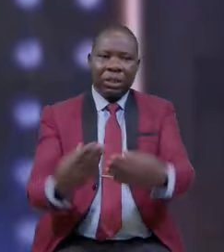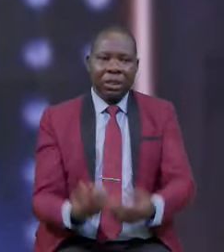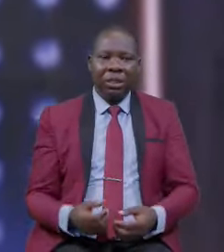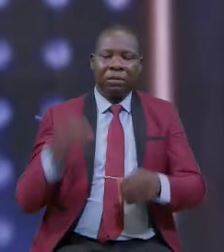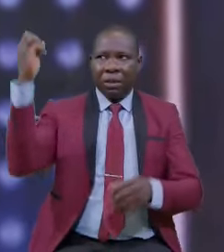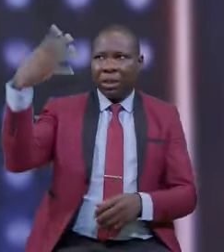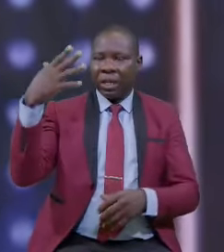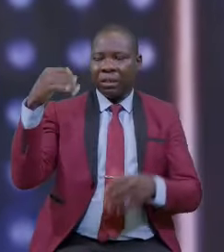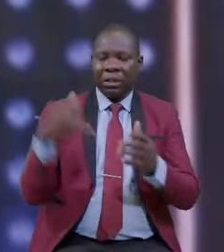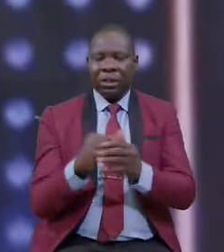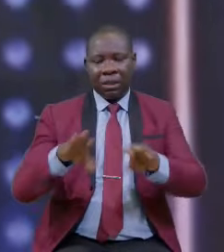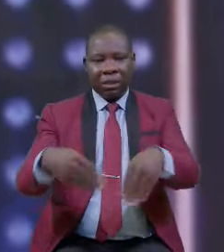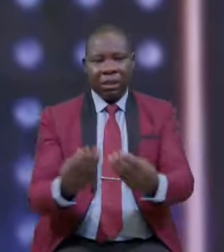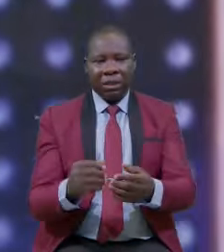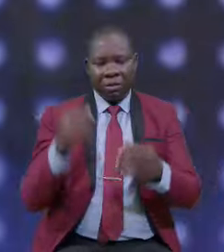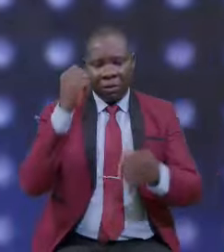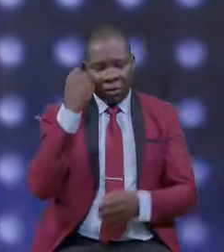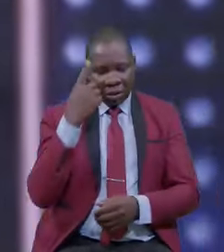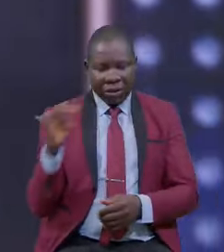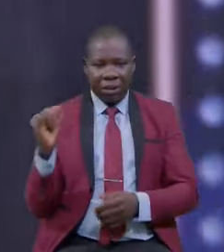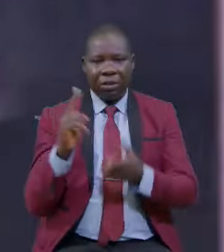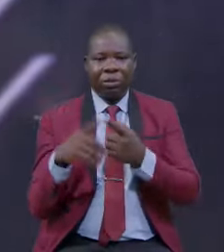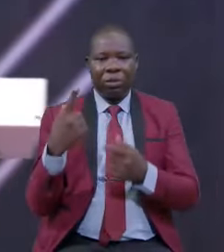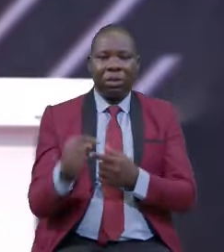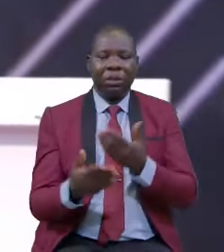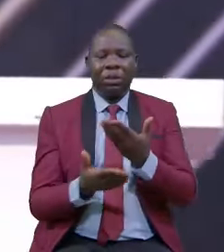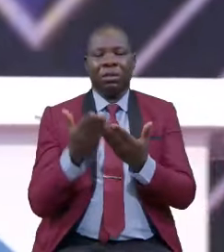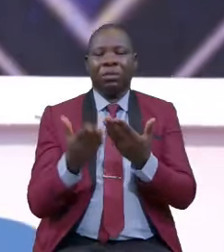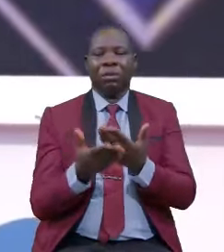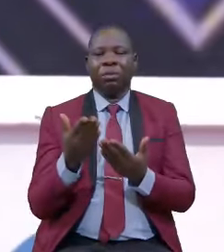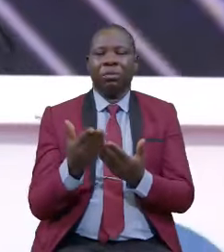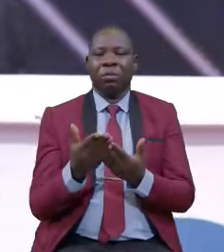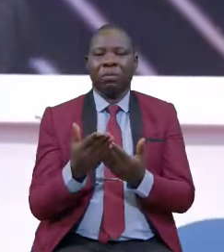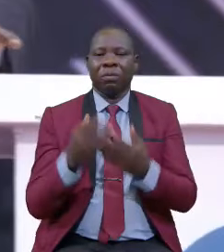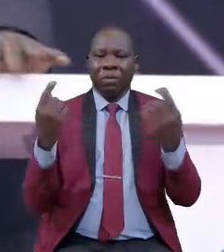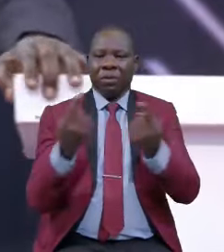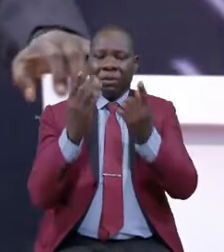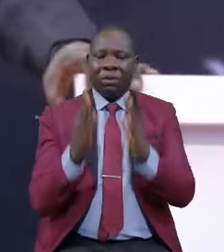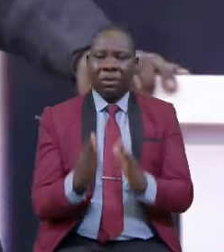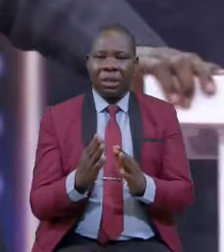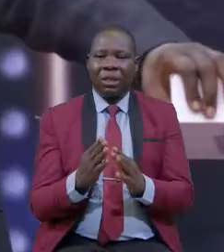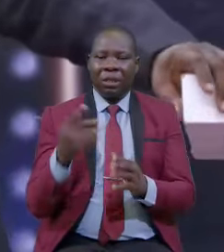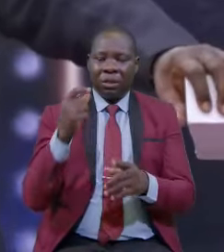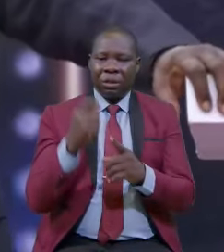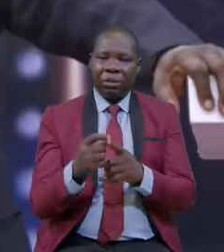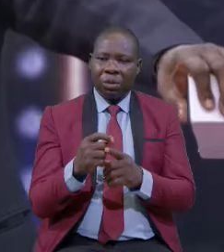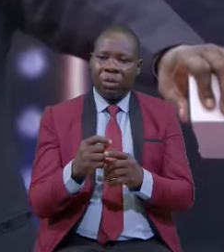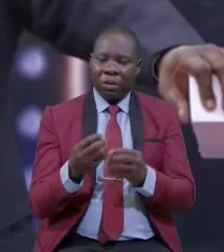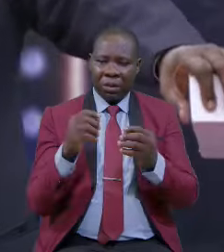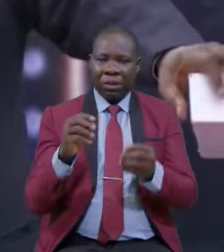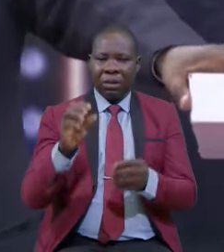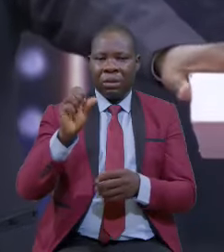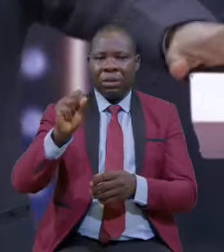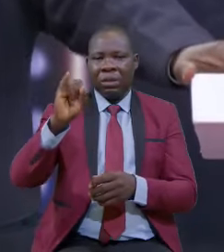to the simple. I could tell you how simple. The word simple, it doesn't mean that you are, you know,